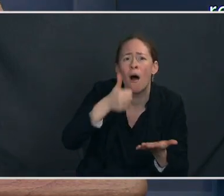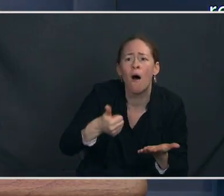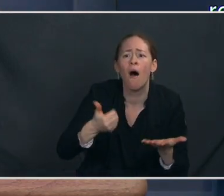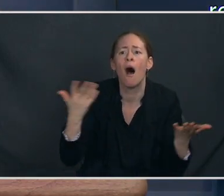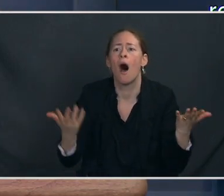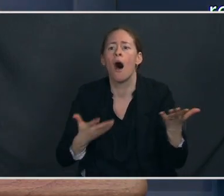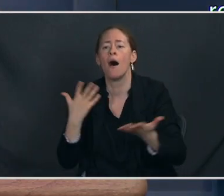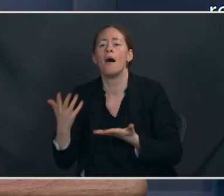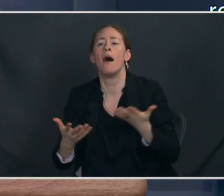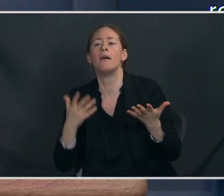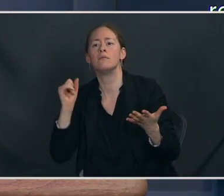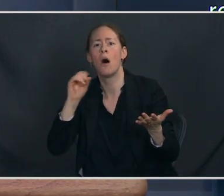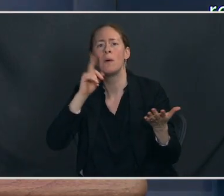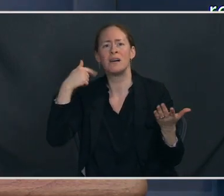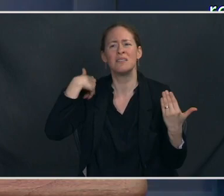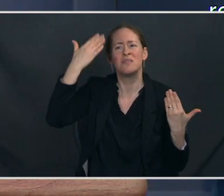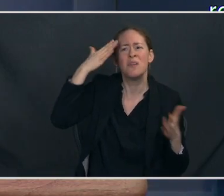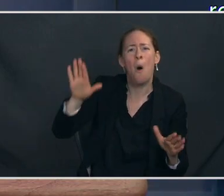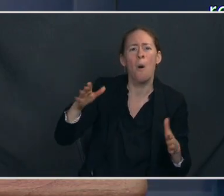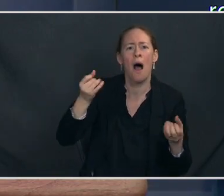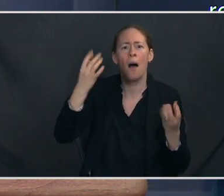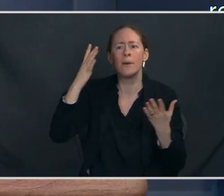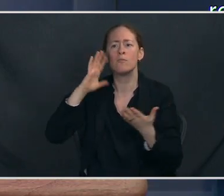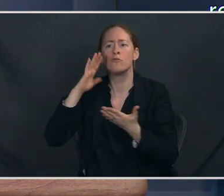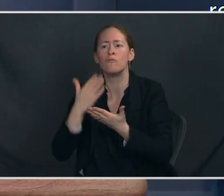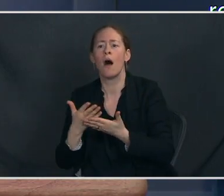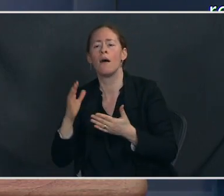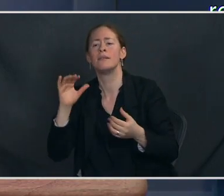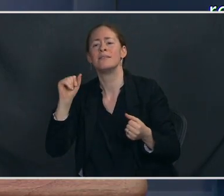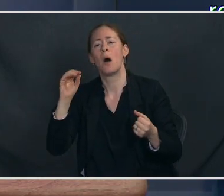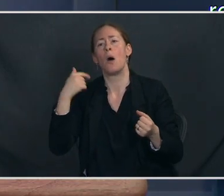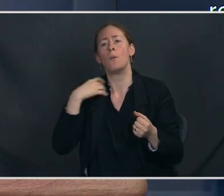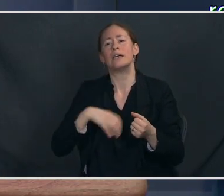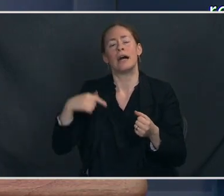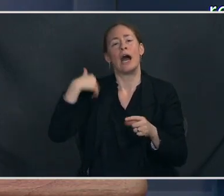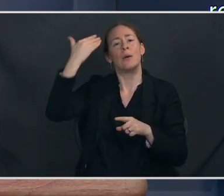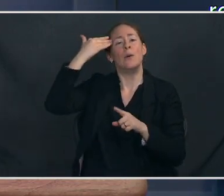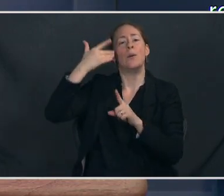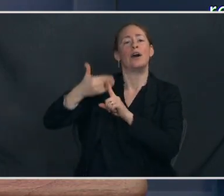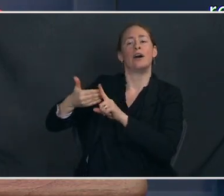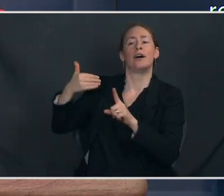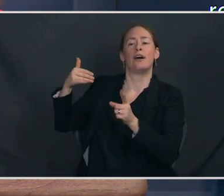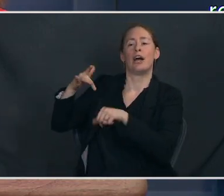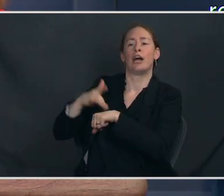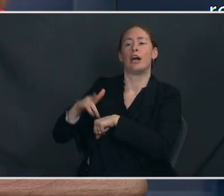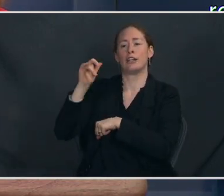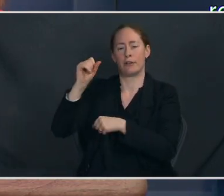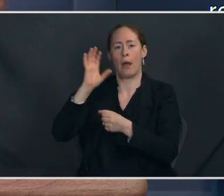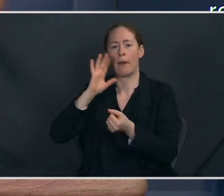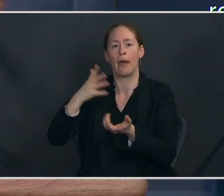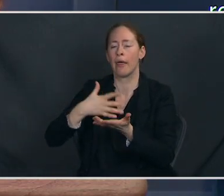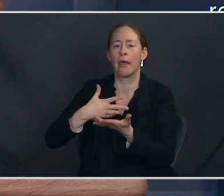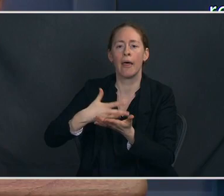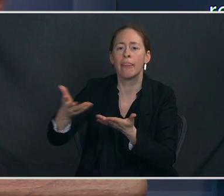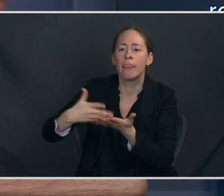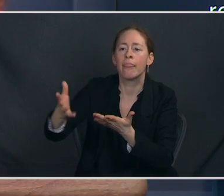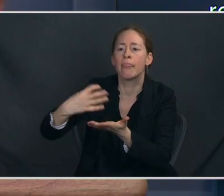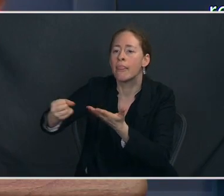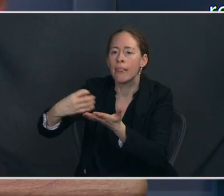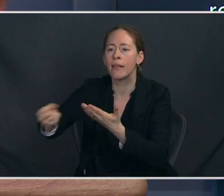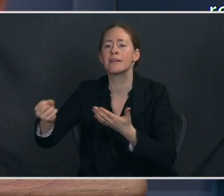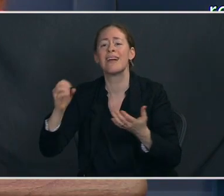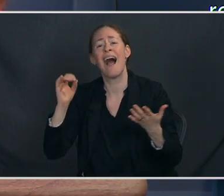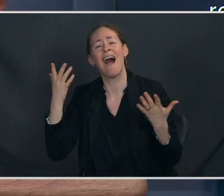supply shipment is coming. They want more time. That's something we're also working on. So those are all pieces that are part of this Herculean